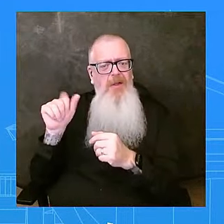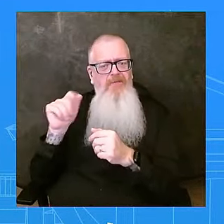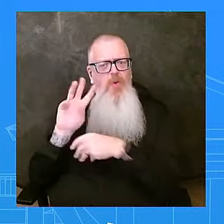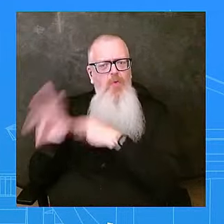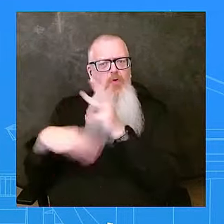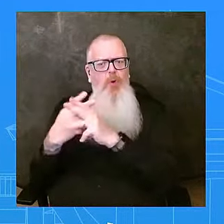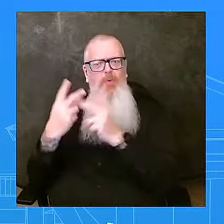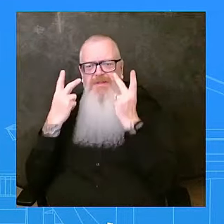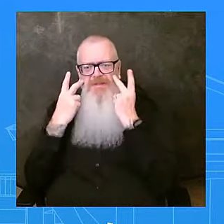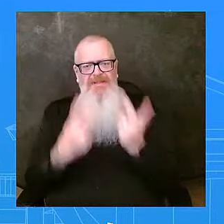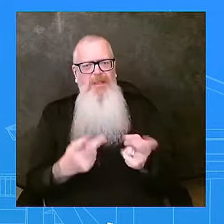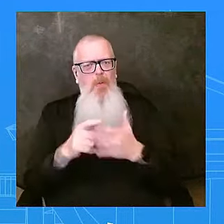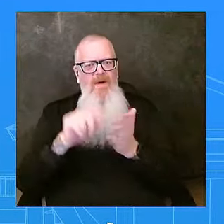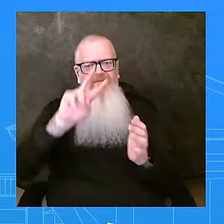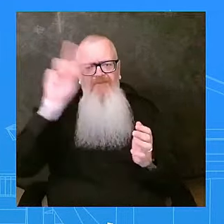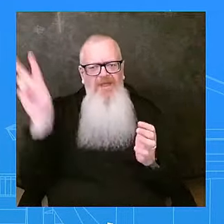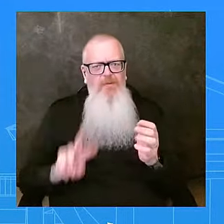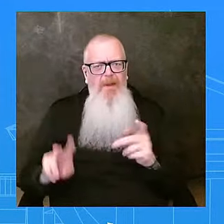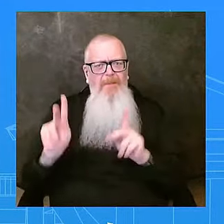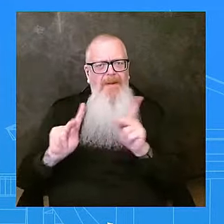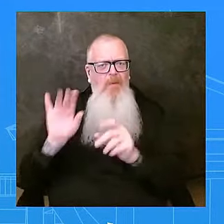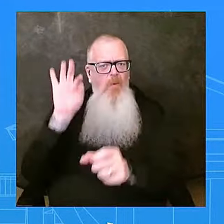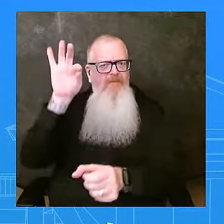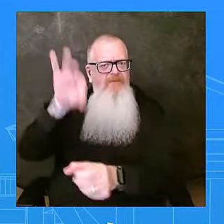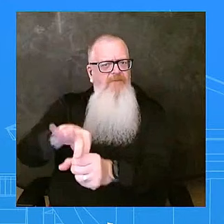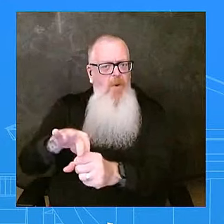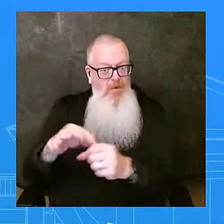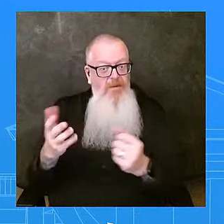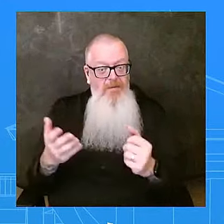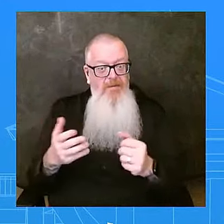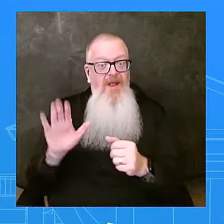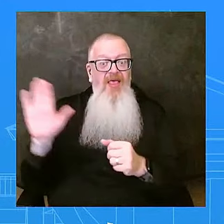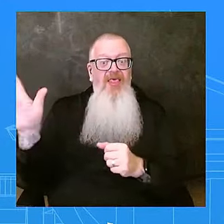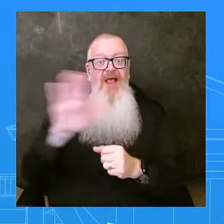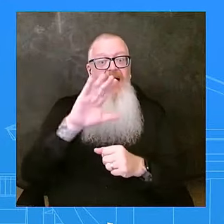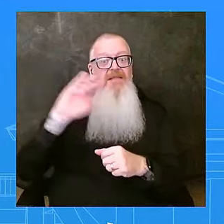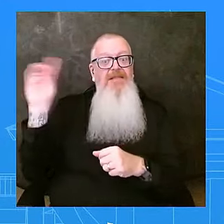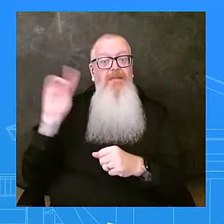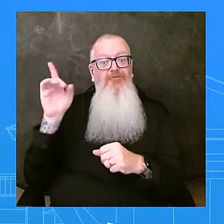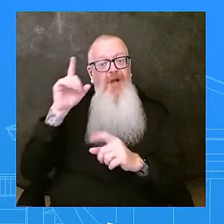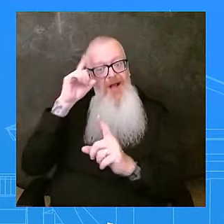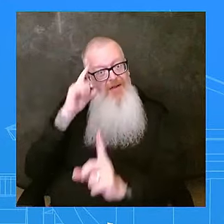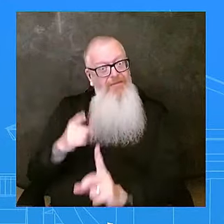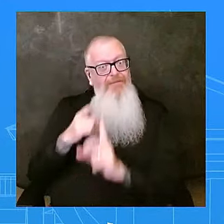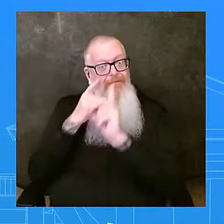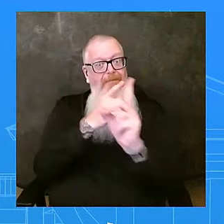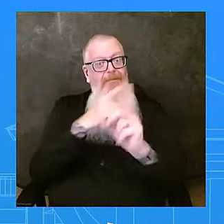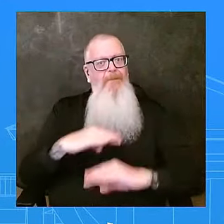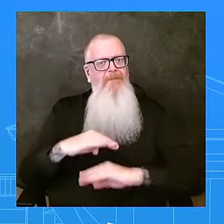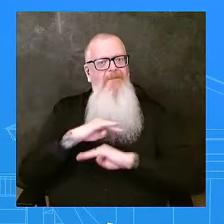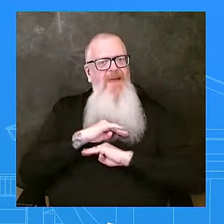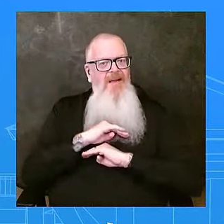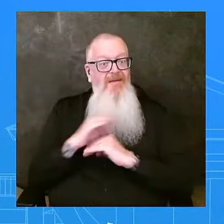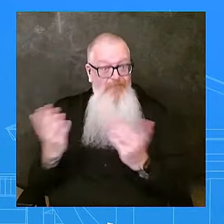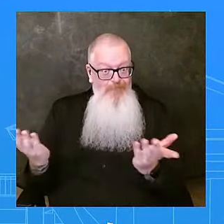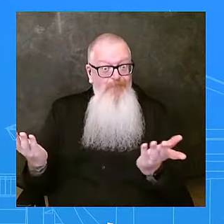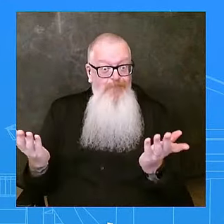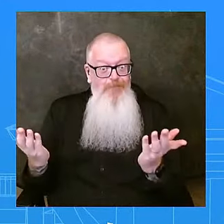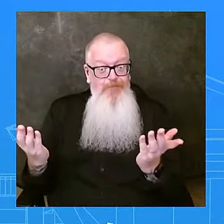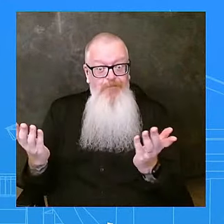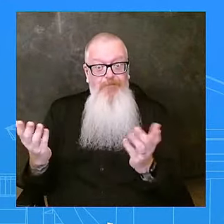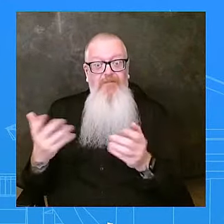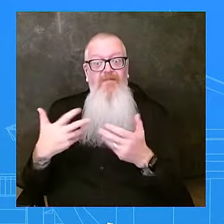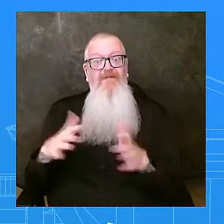they voted for, and that their democratic aspirations are met. We have in the past, you've seen,